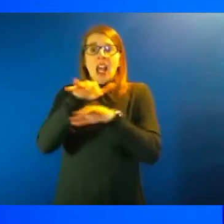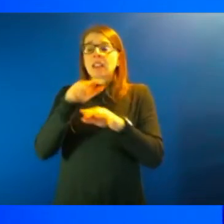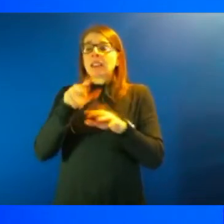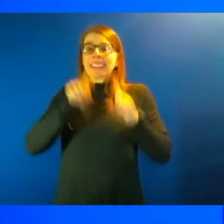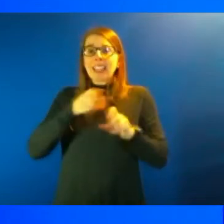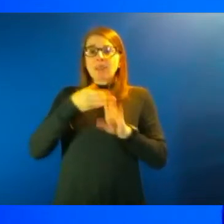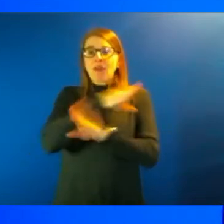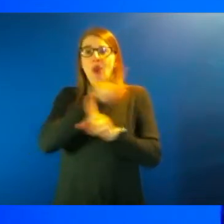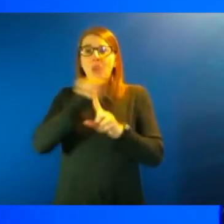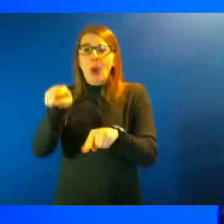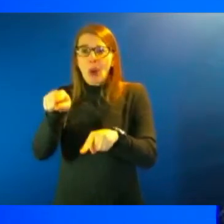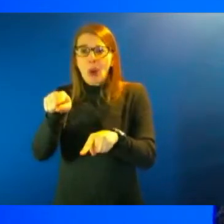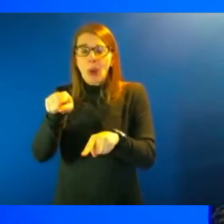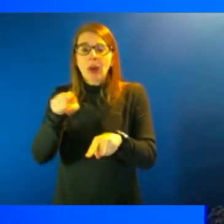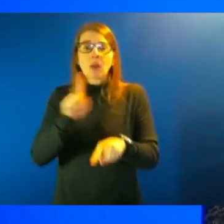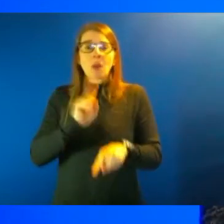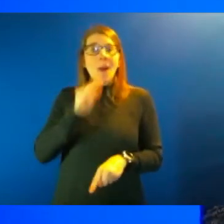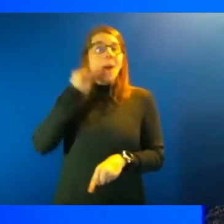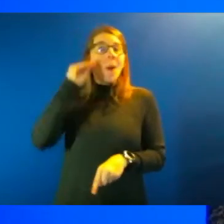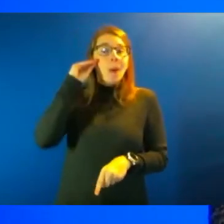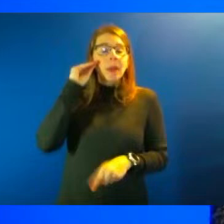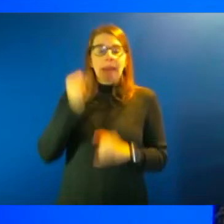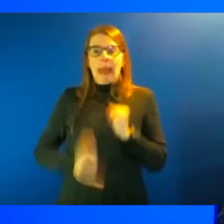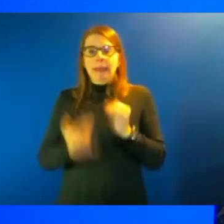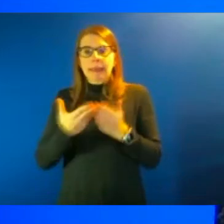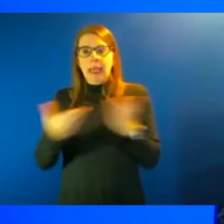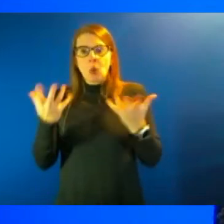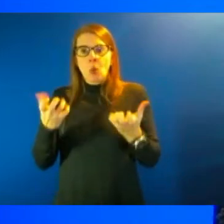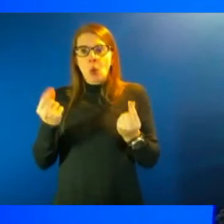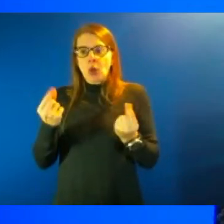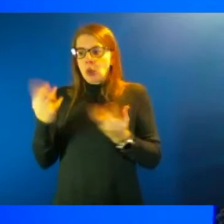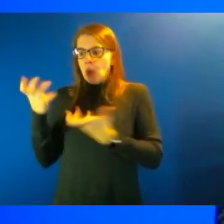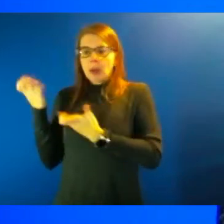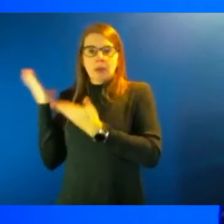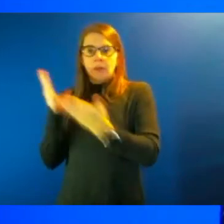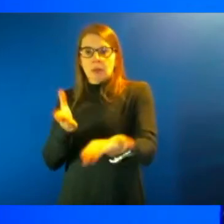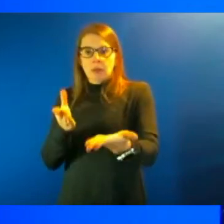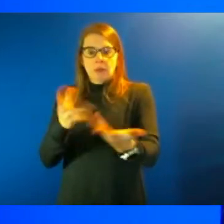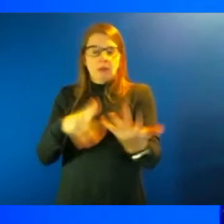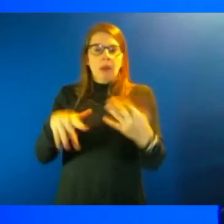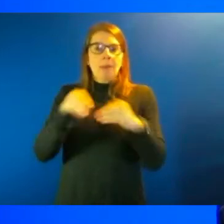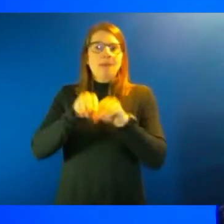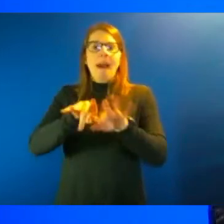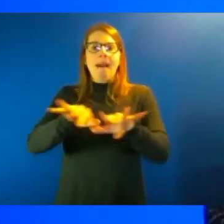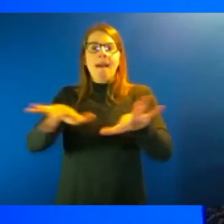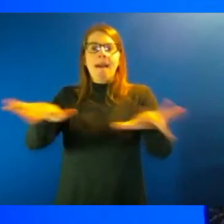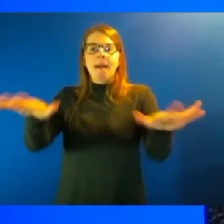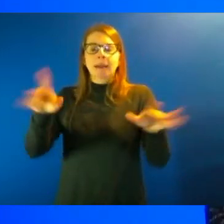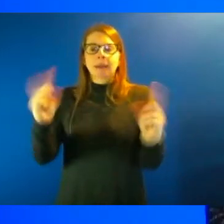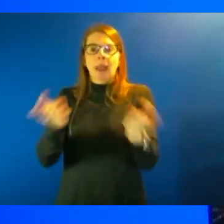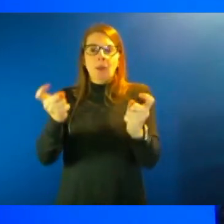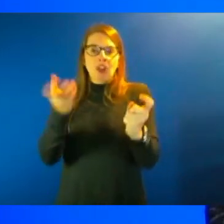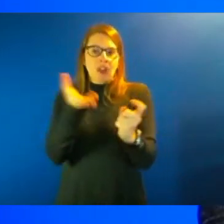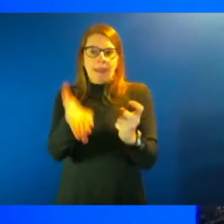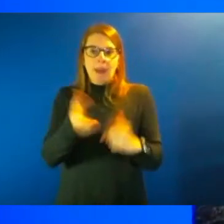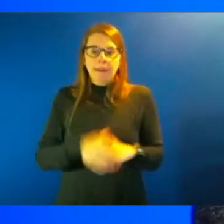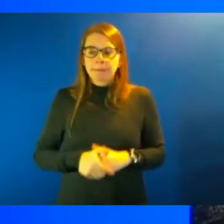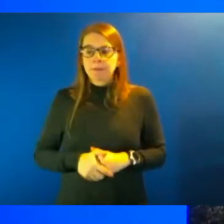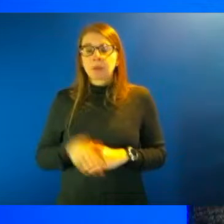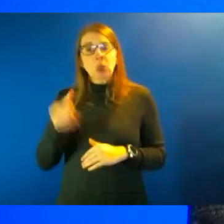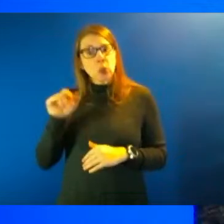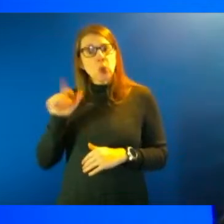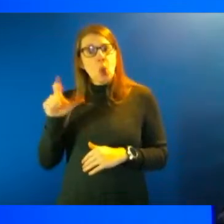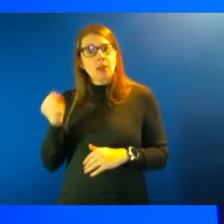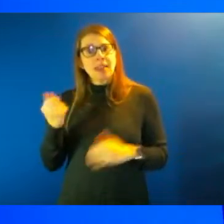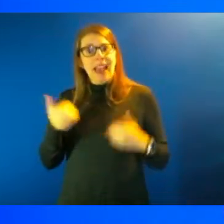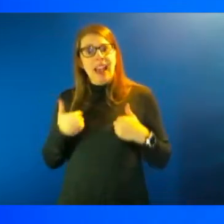go, because the very last thing we want to do is bring COVID with us to the celebration. So again, we have the tools to be smart here.